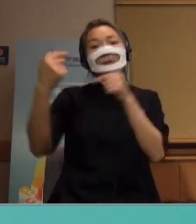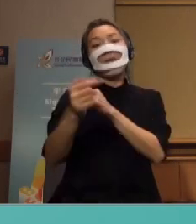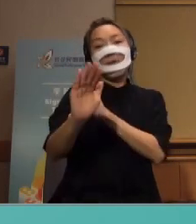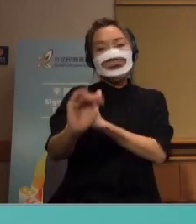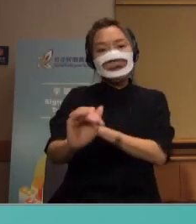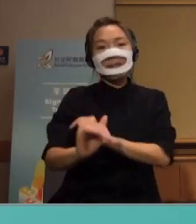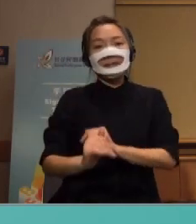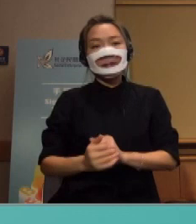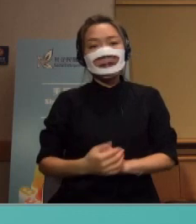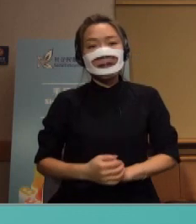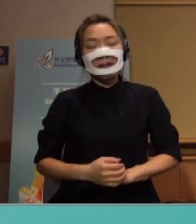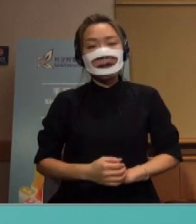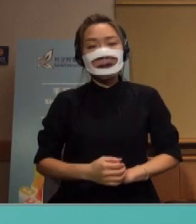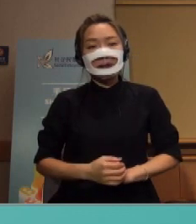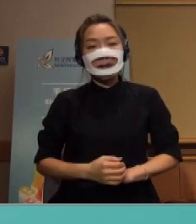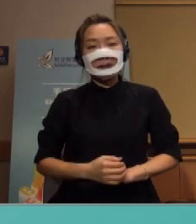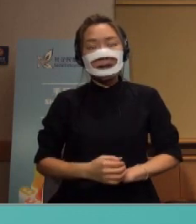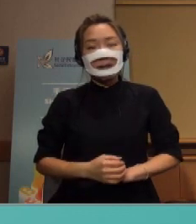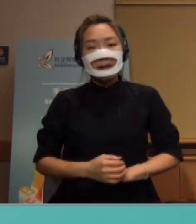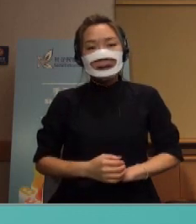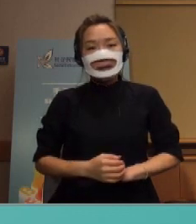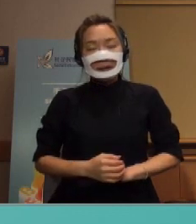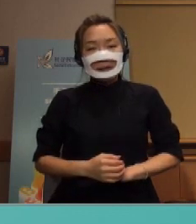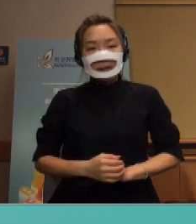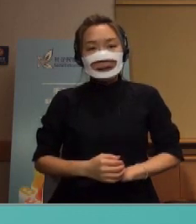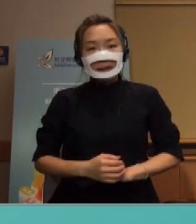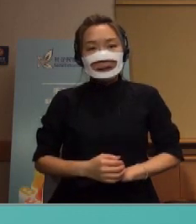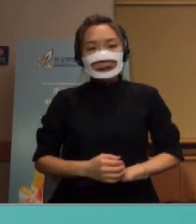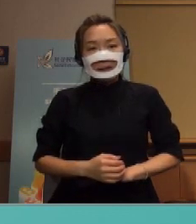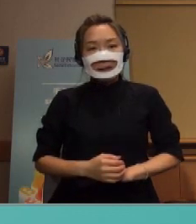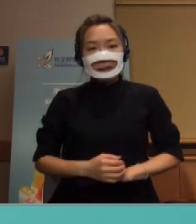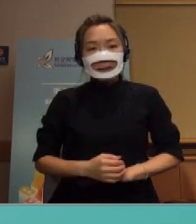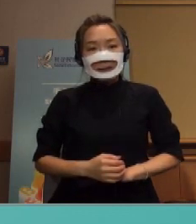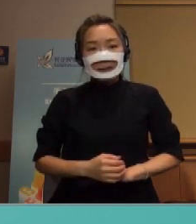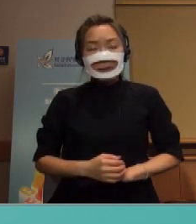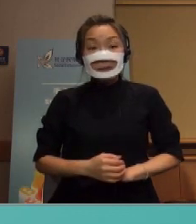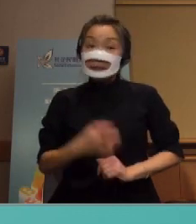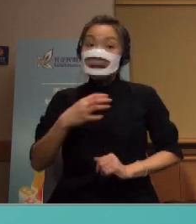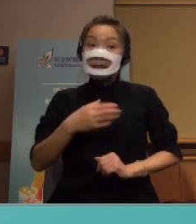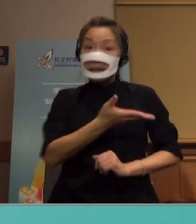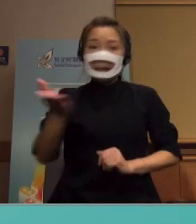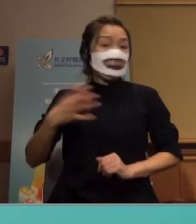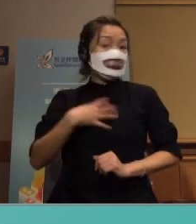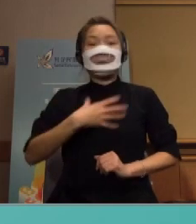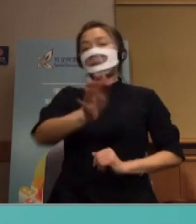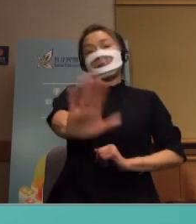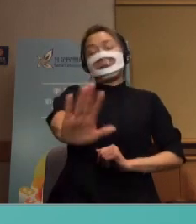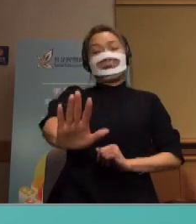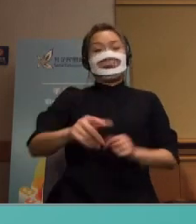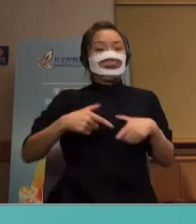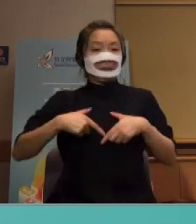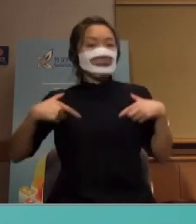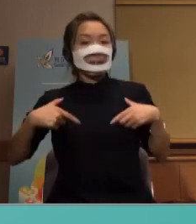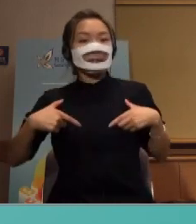the people get sad. So we actually create something really funny. So if you guys can see, this is a Top